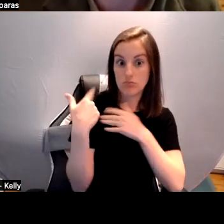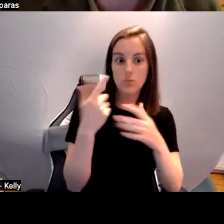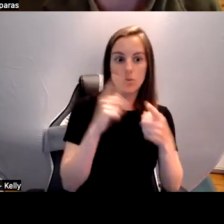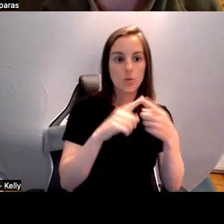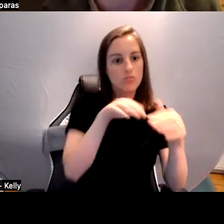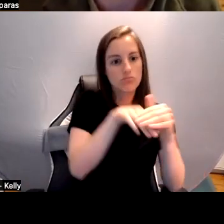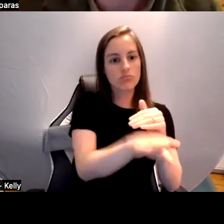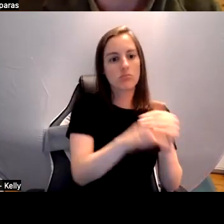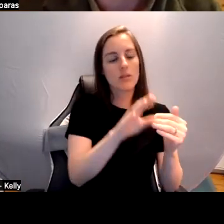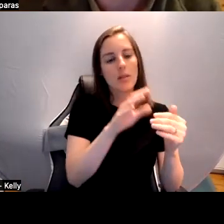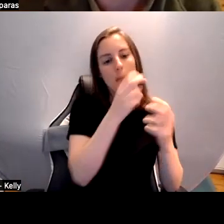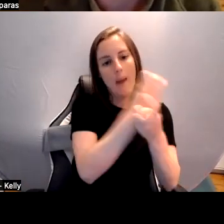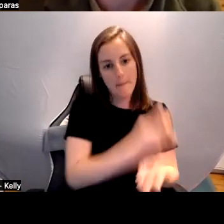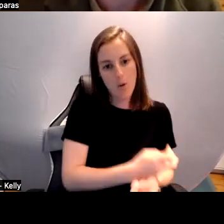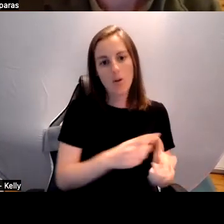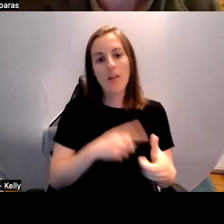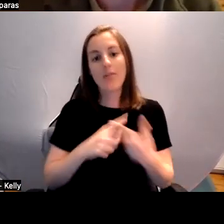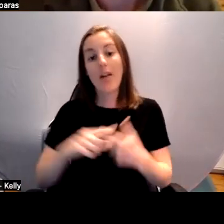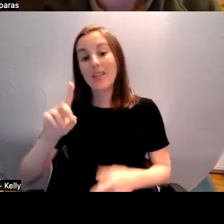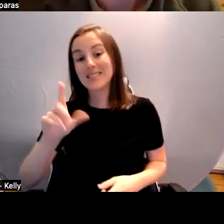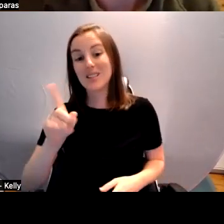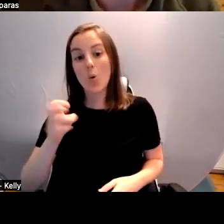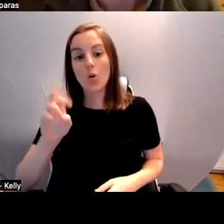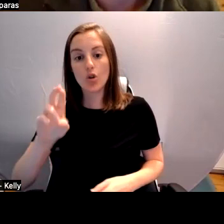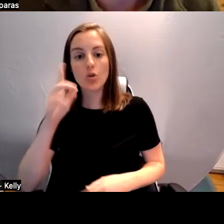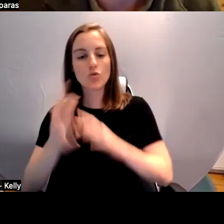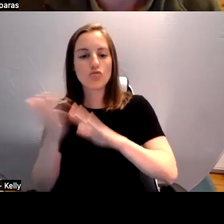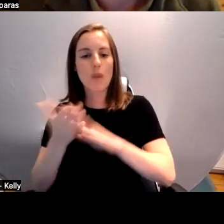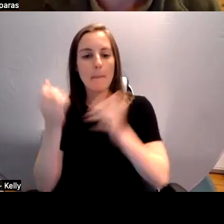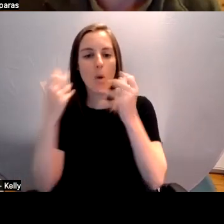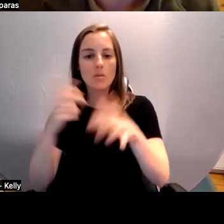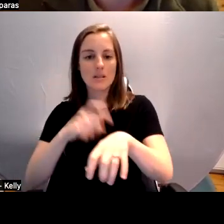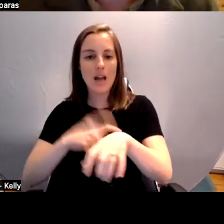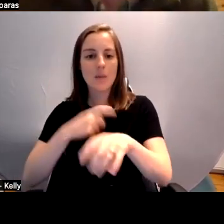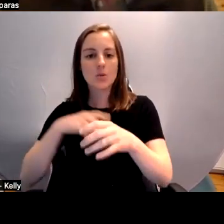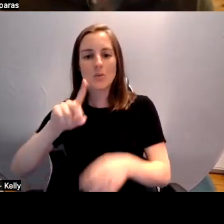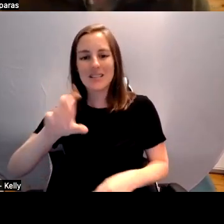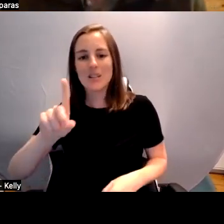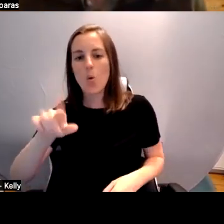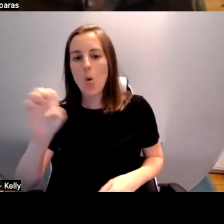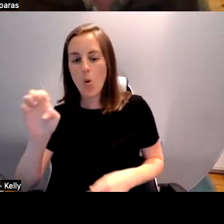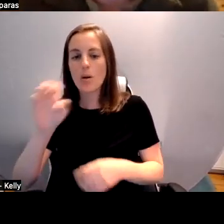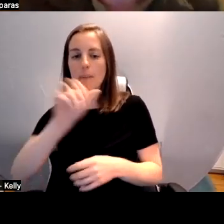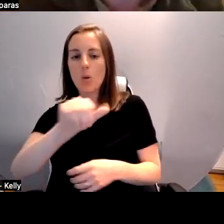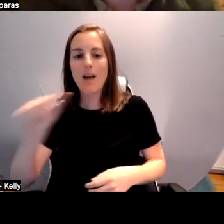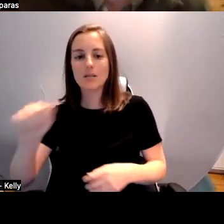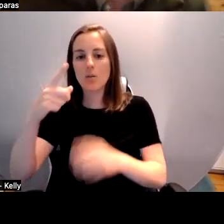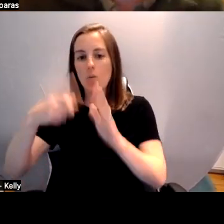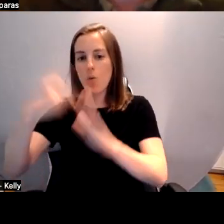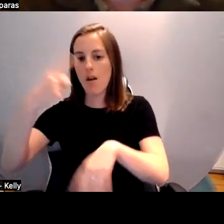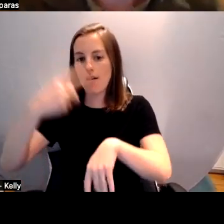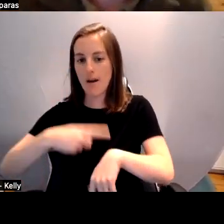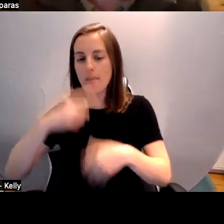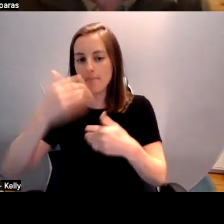be to run iteratively multiple times to decode one amino acid at a time. So let's dive in slightly deeper, a little bit deeper into the